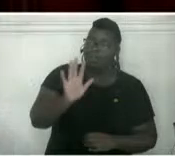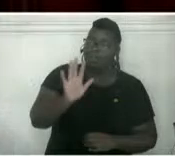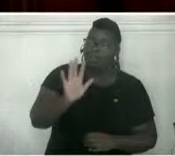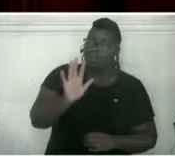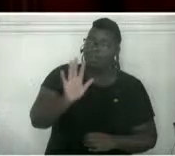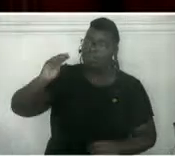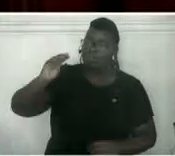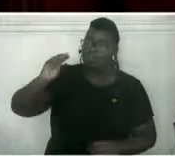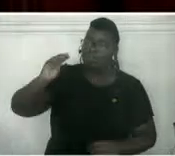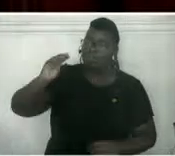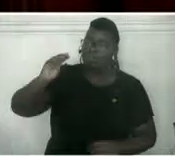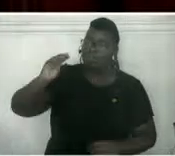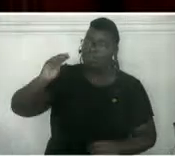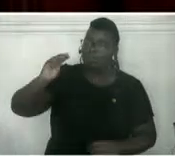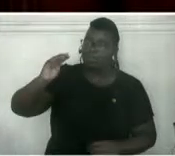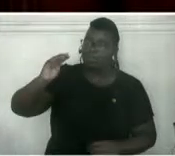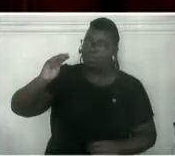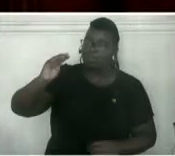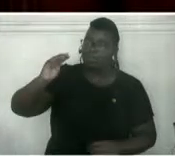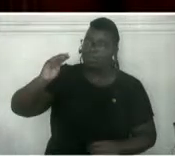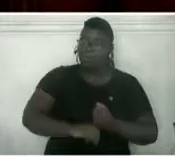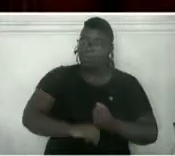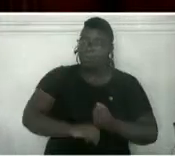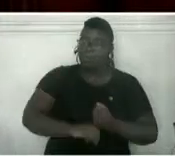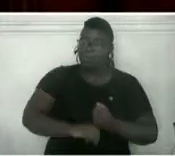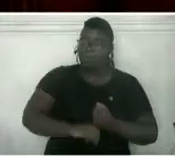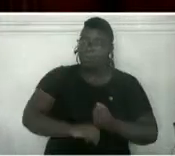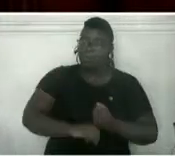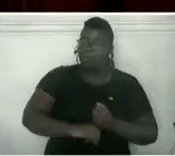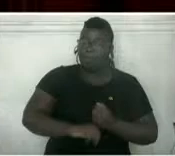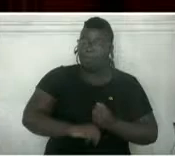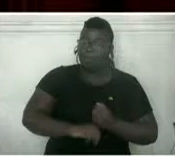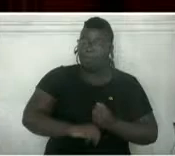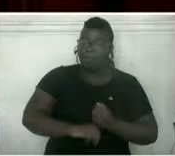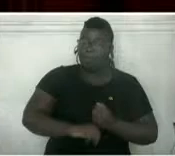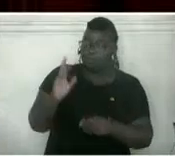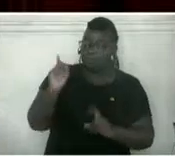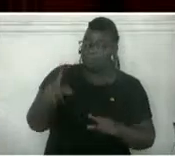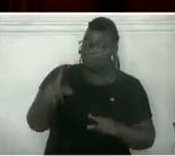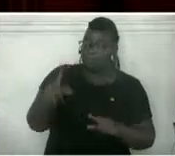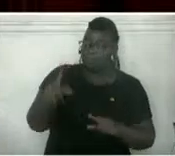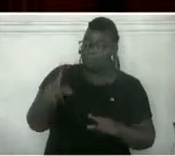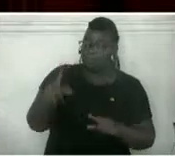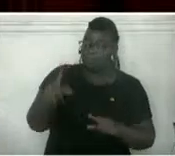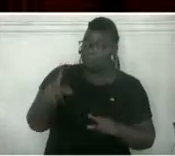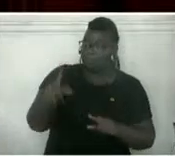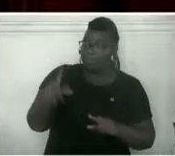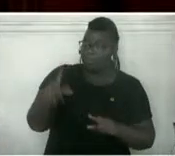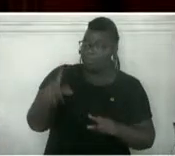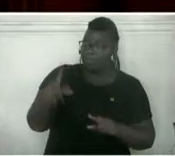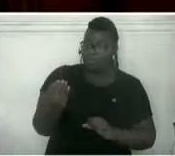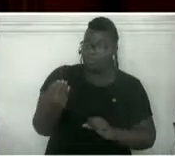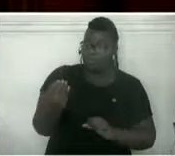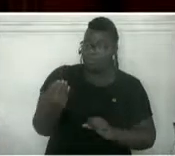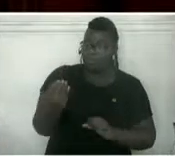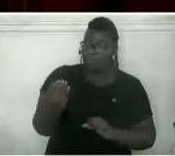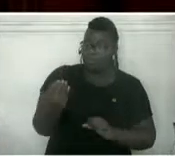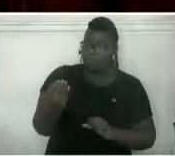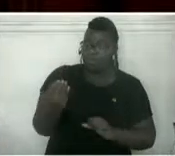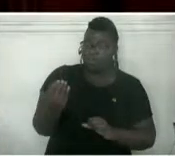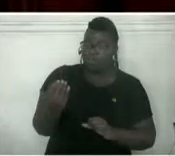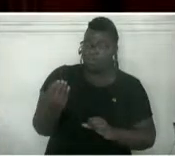support this scheme. We must continue to strengthen foundation phase